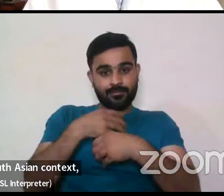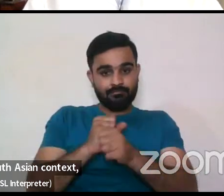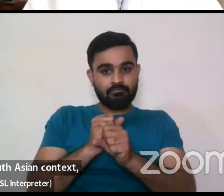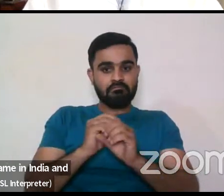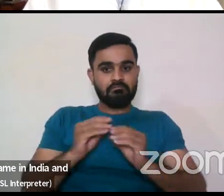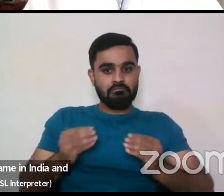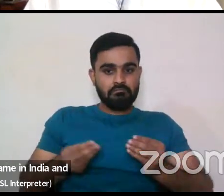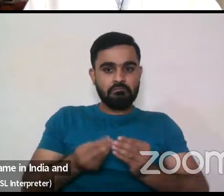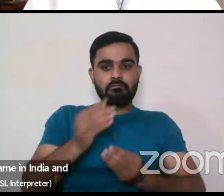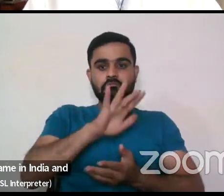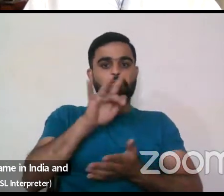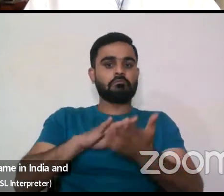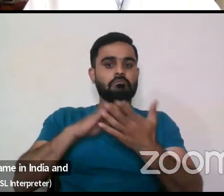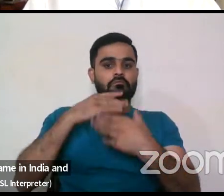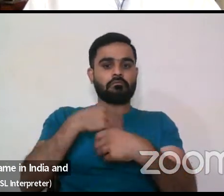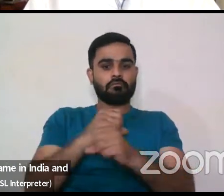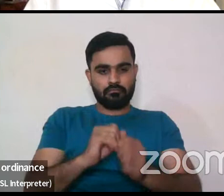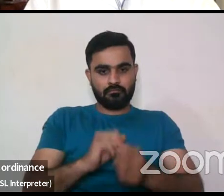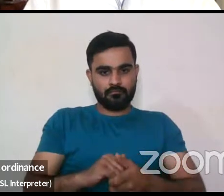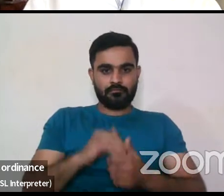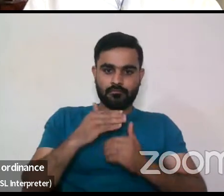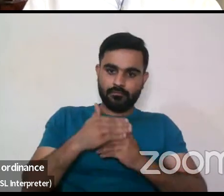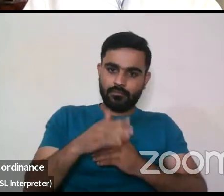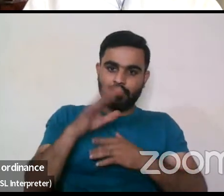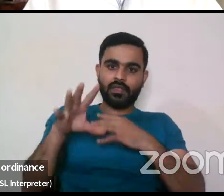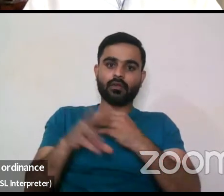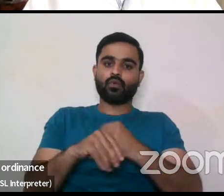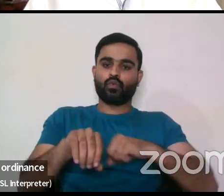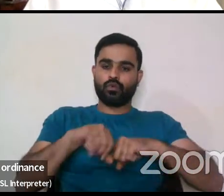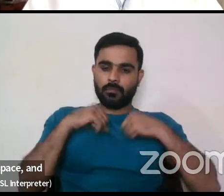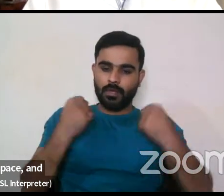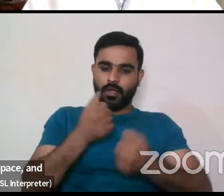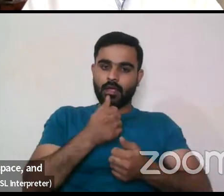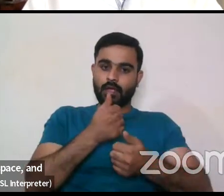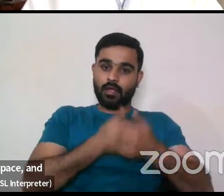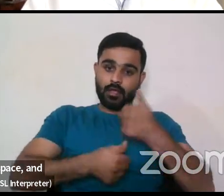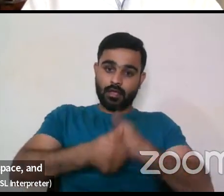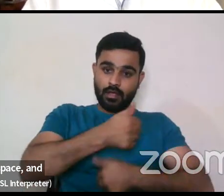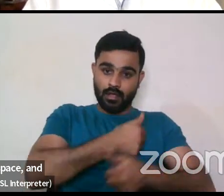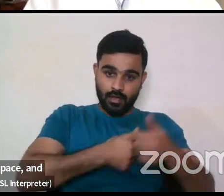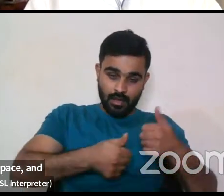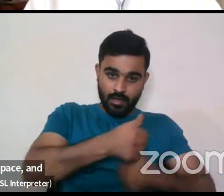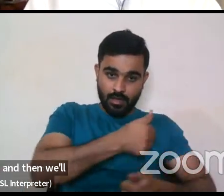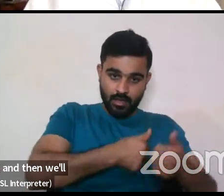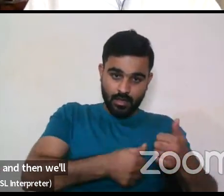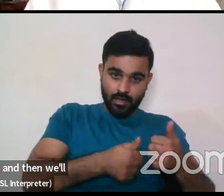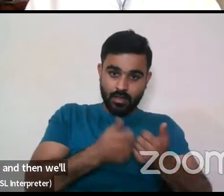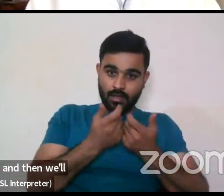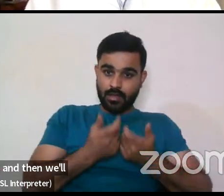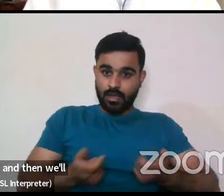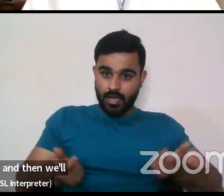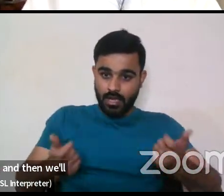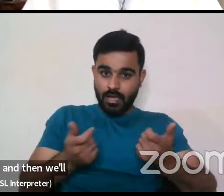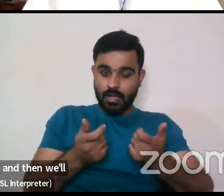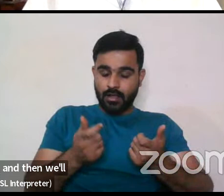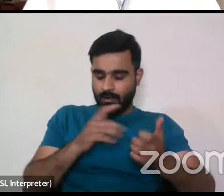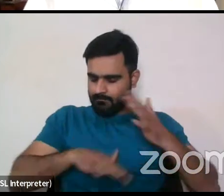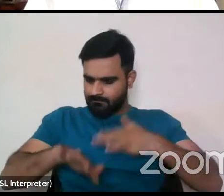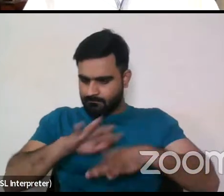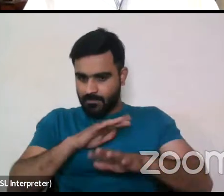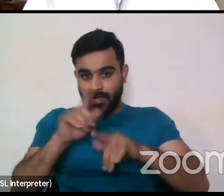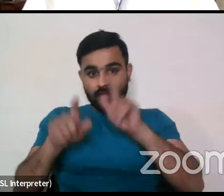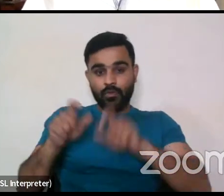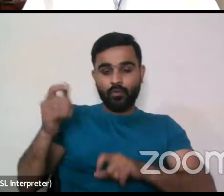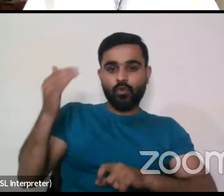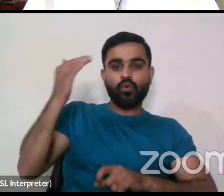own space. And then we'll bring in the act. And once the the competition commission starts taking actions, people will get